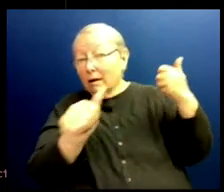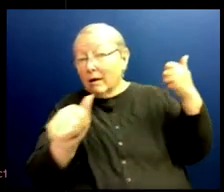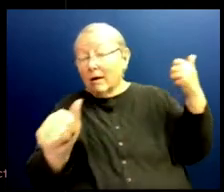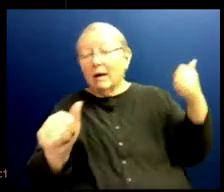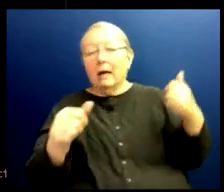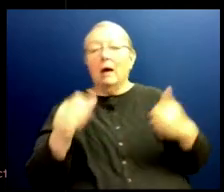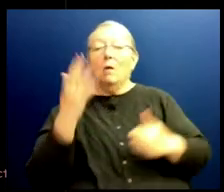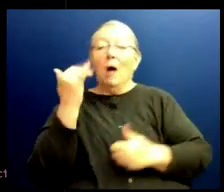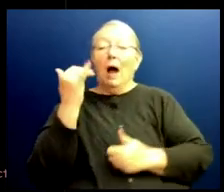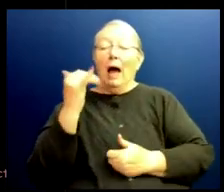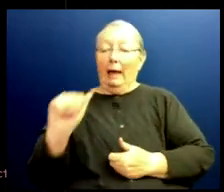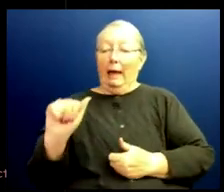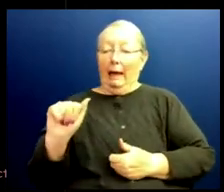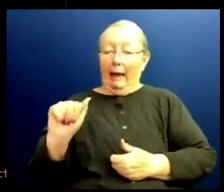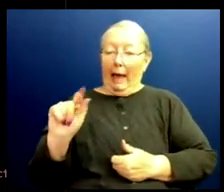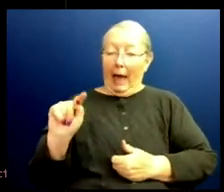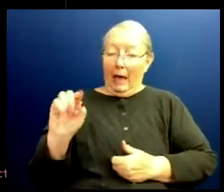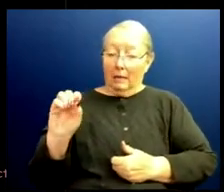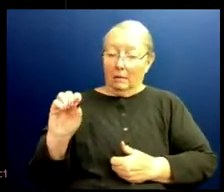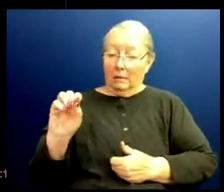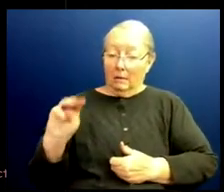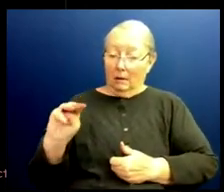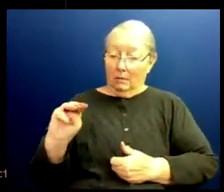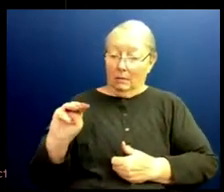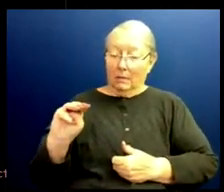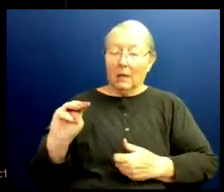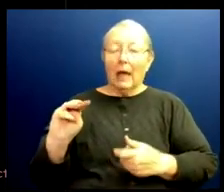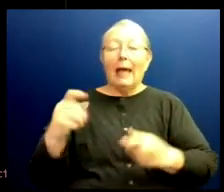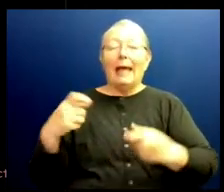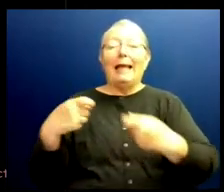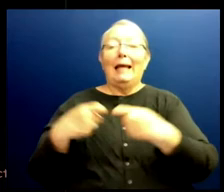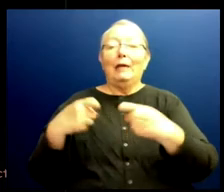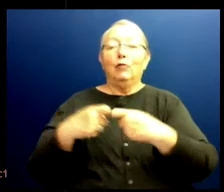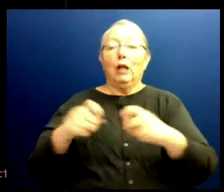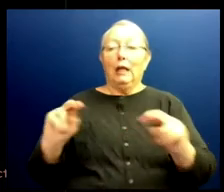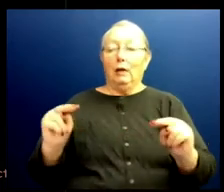we believe that on the whole, the universe is electrically